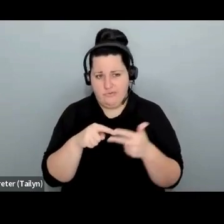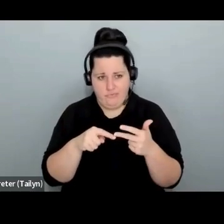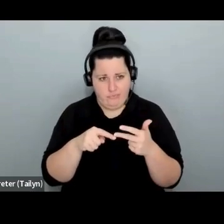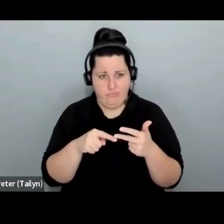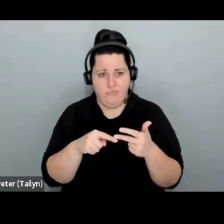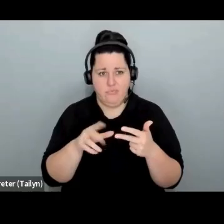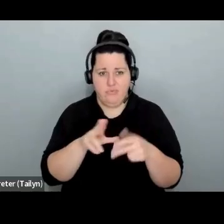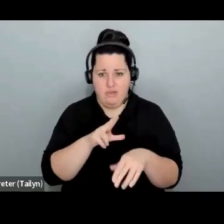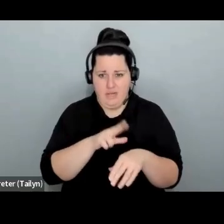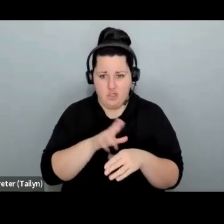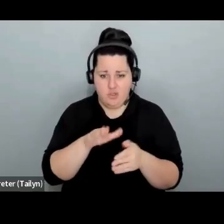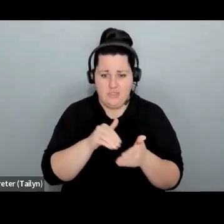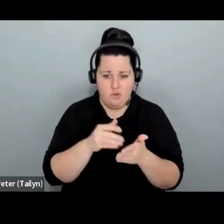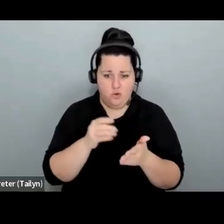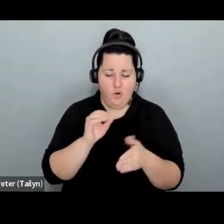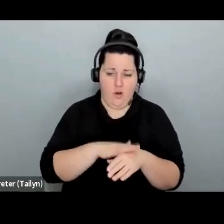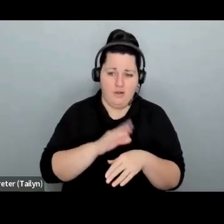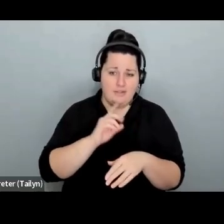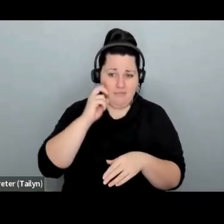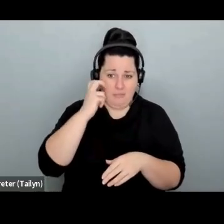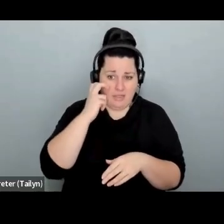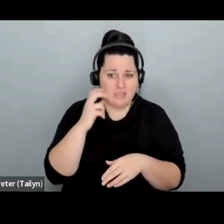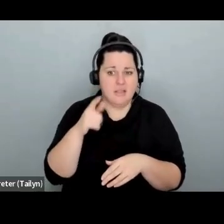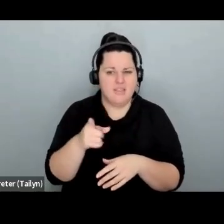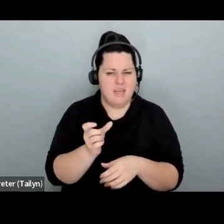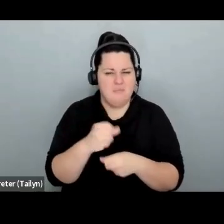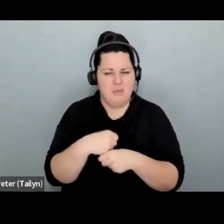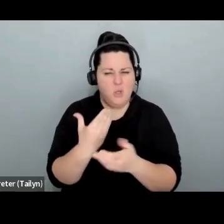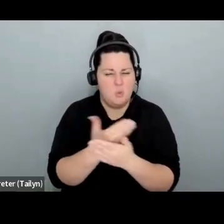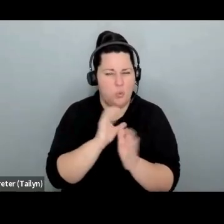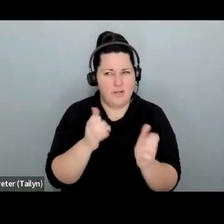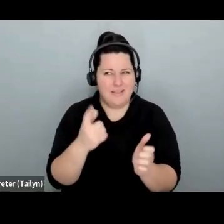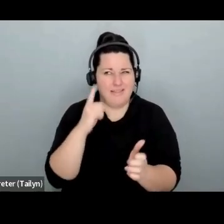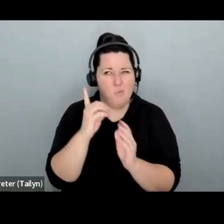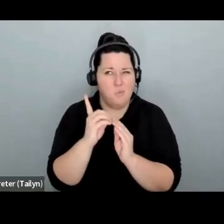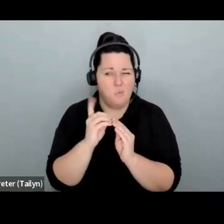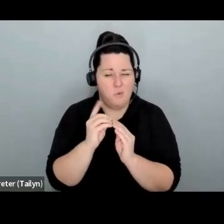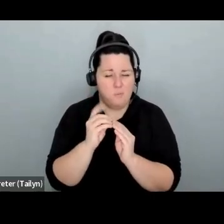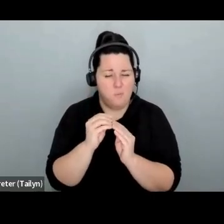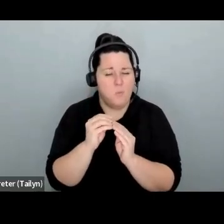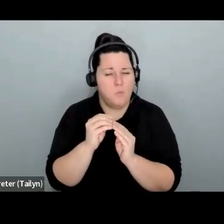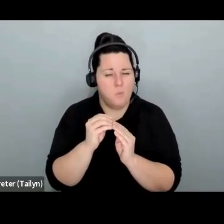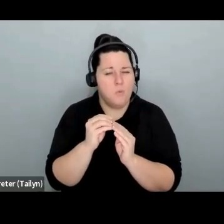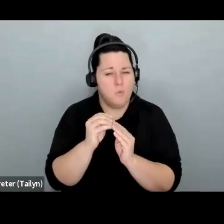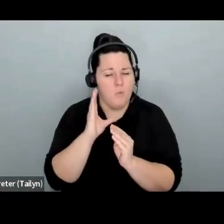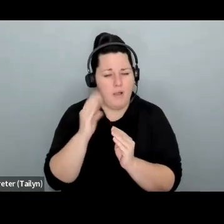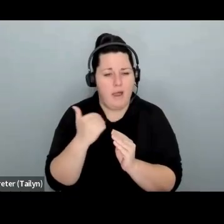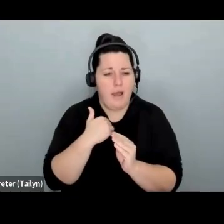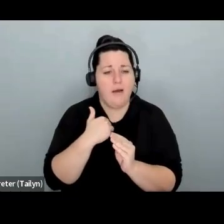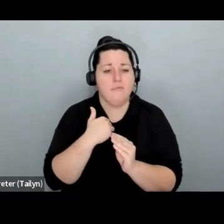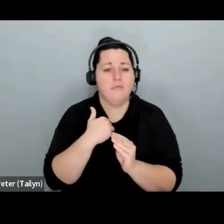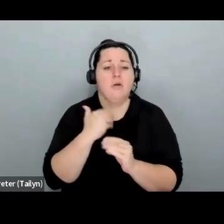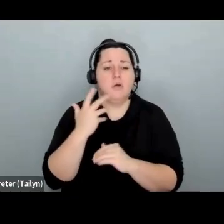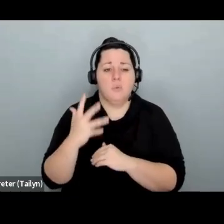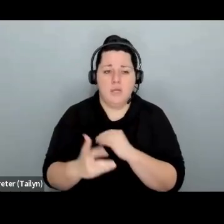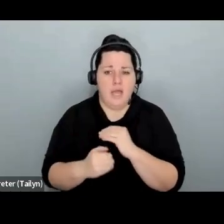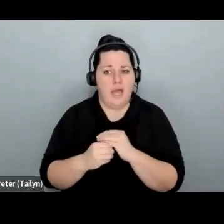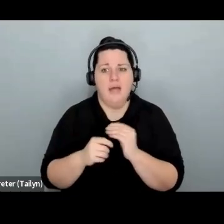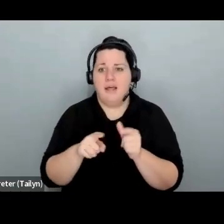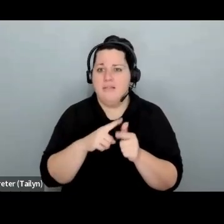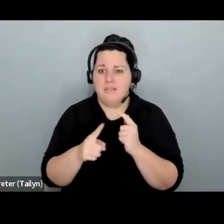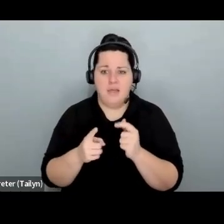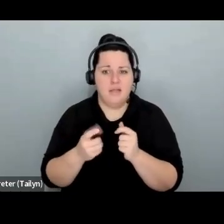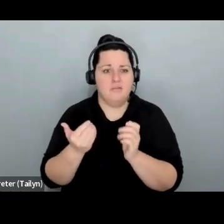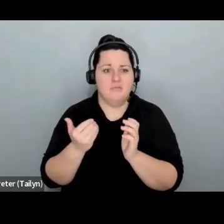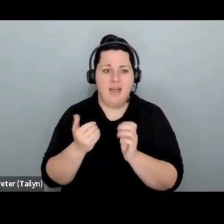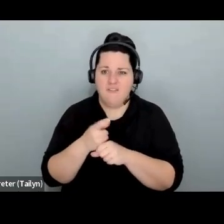as the National Center on Deafblindness creates a new course, I think there's going to be one more in this series. We add it and we just repeat each